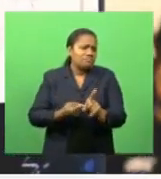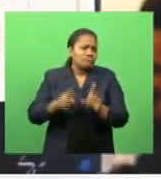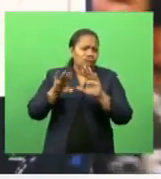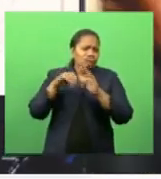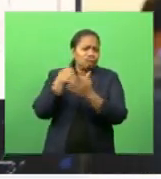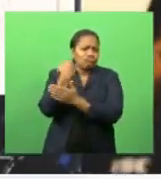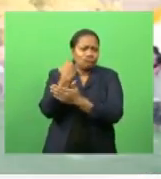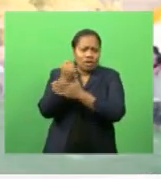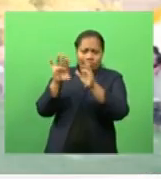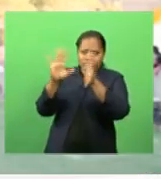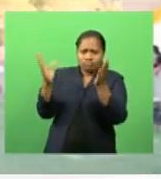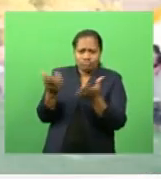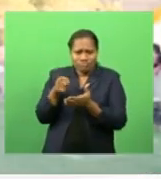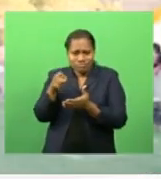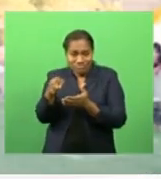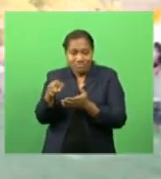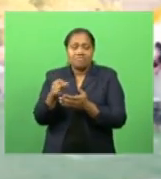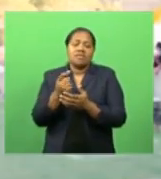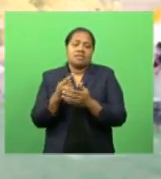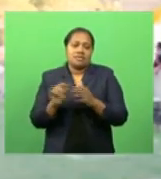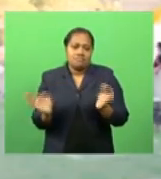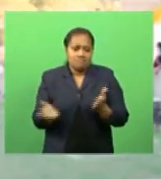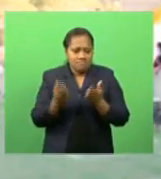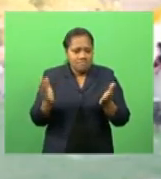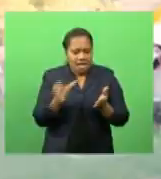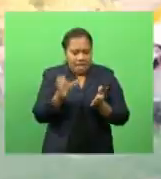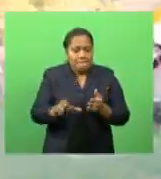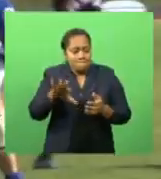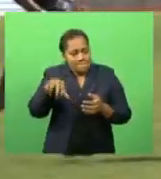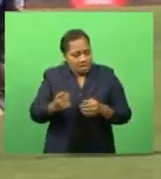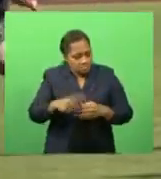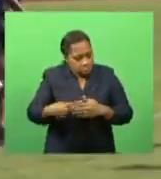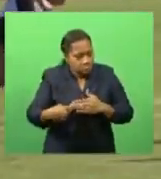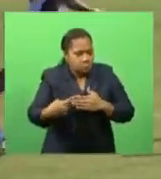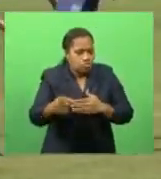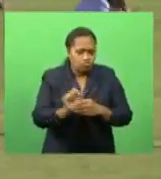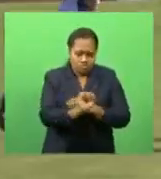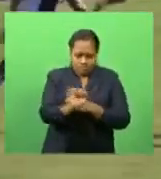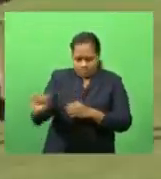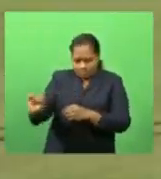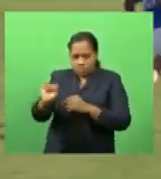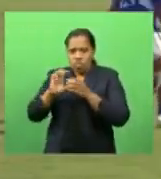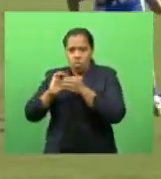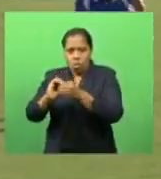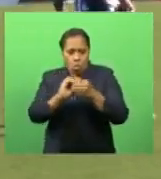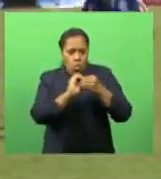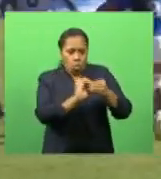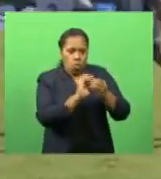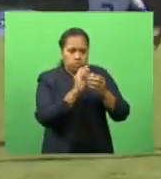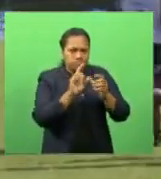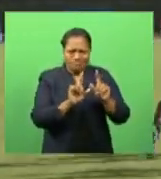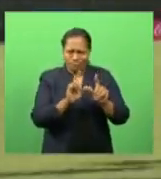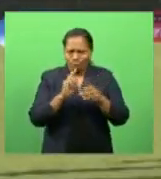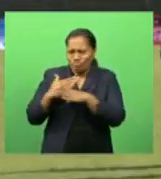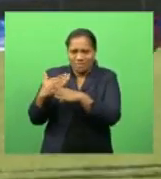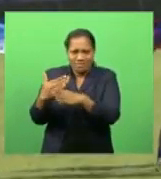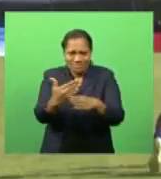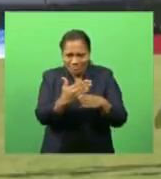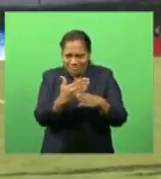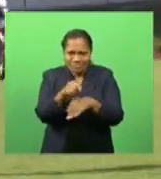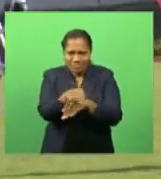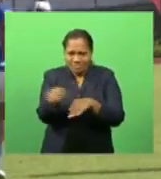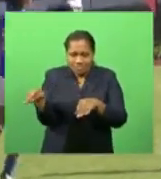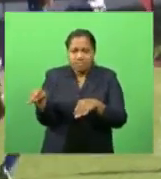Cup, Lewaningila says the players should continue to play their part. The Madawata lass says the pandemic and closure of